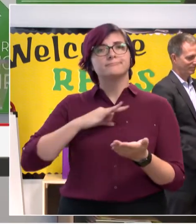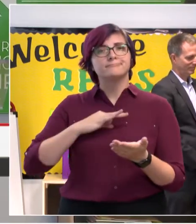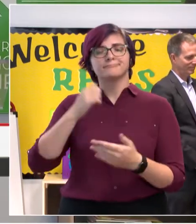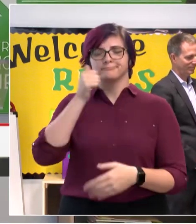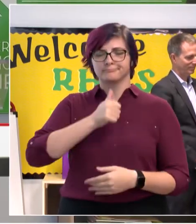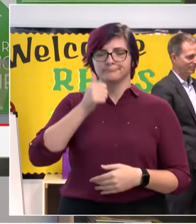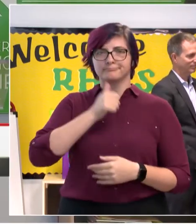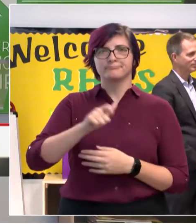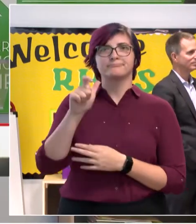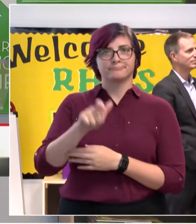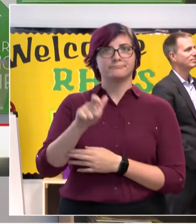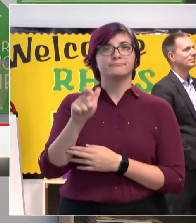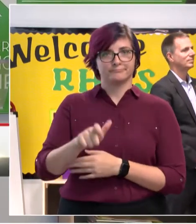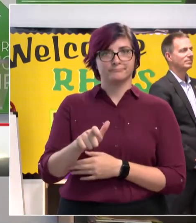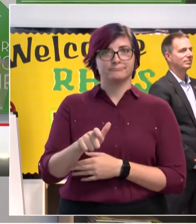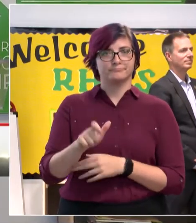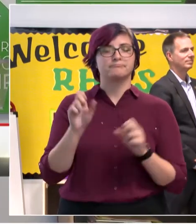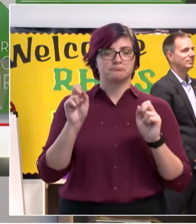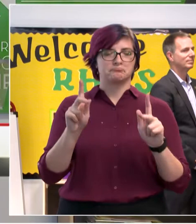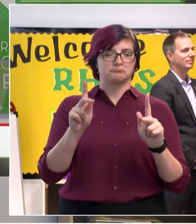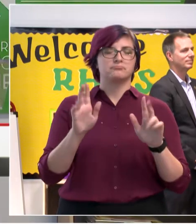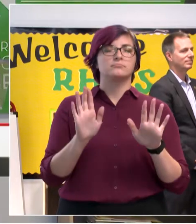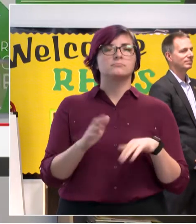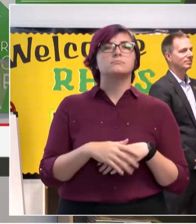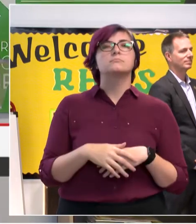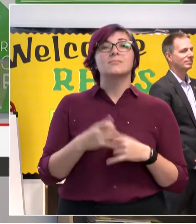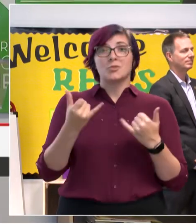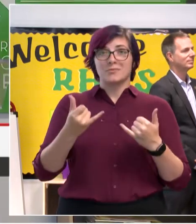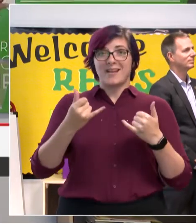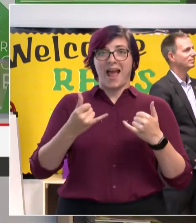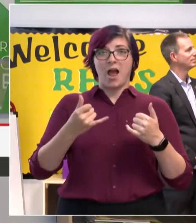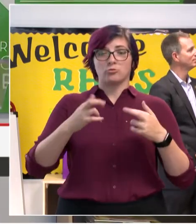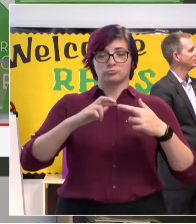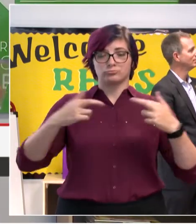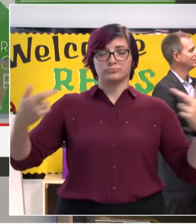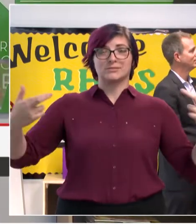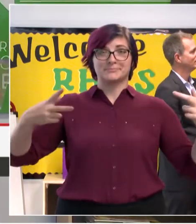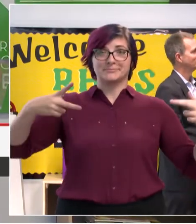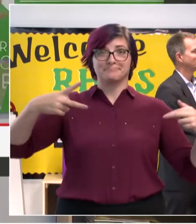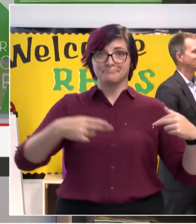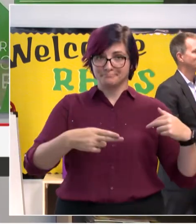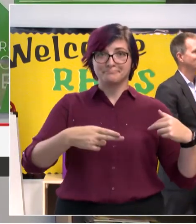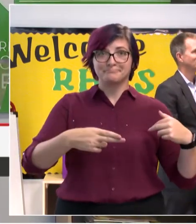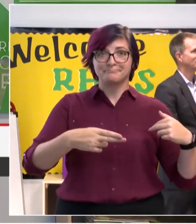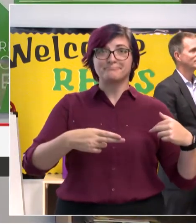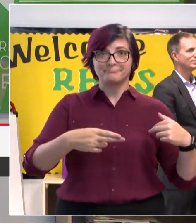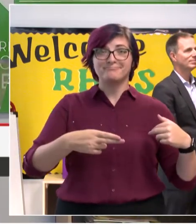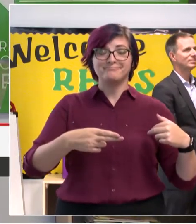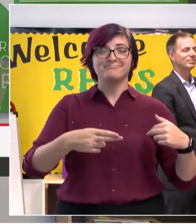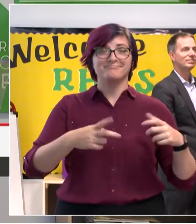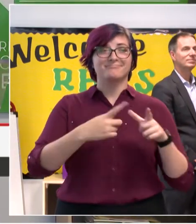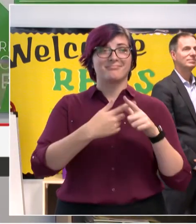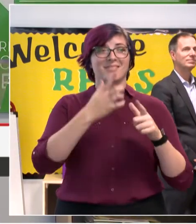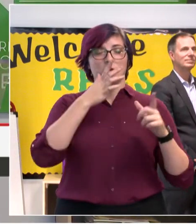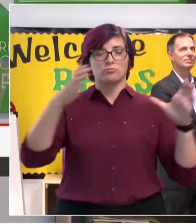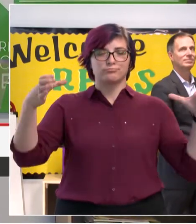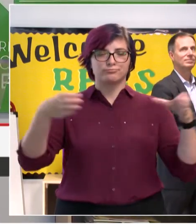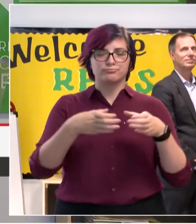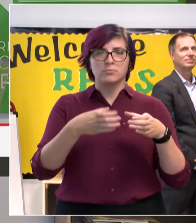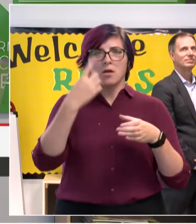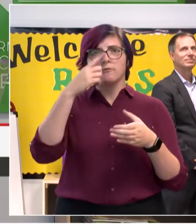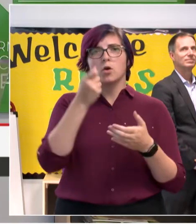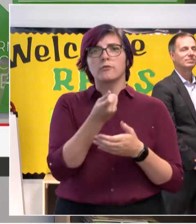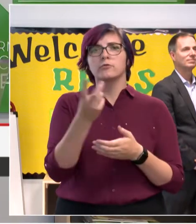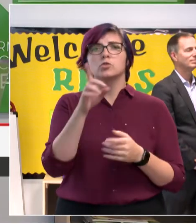day-to-day needs, right? All right, so we'll get there. So let's cut the ribbon, and then I will convene back here to take a few press